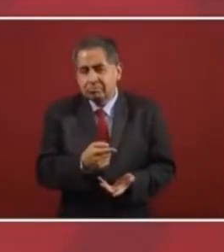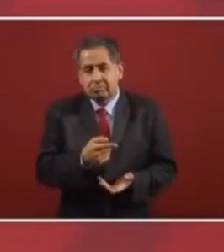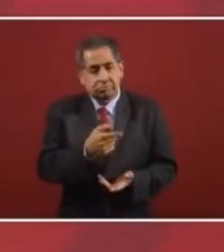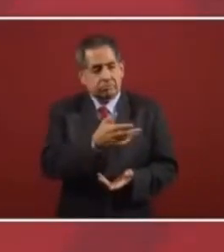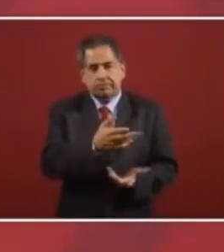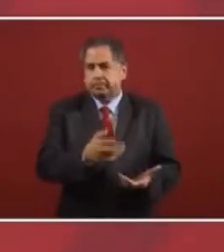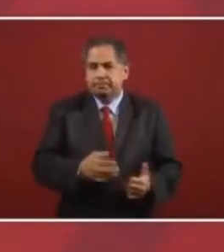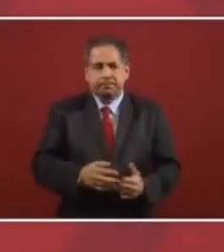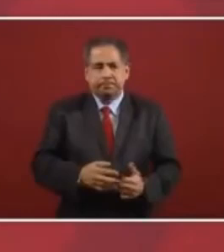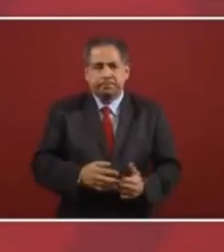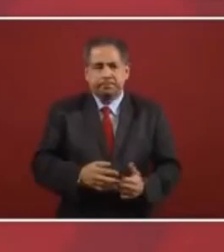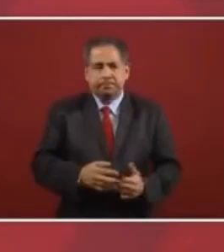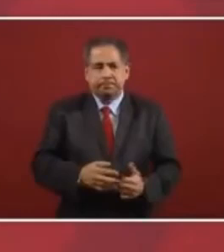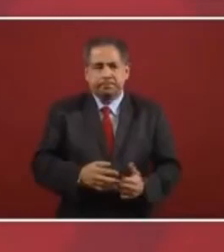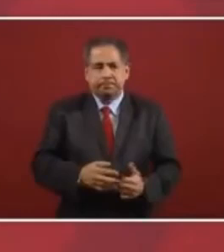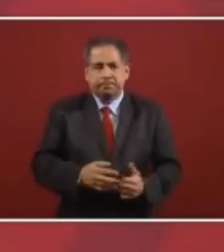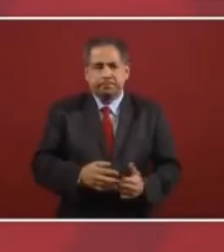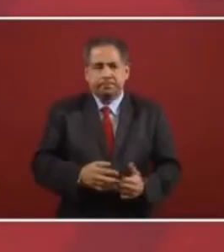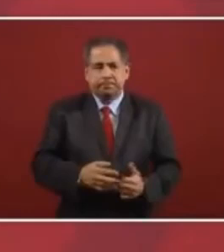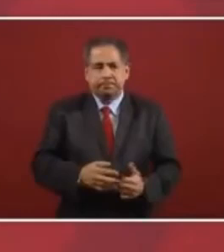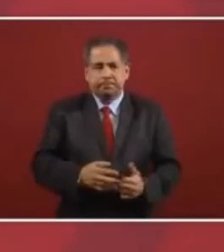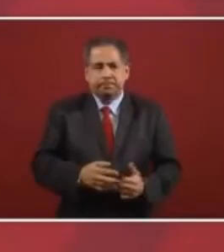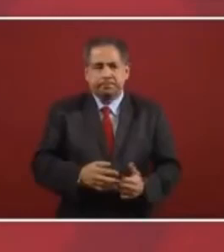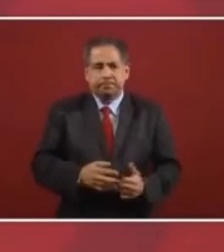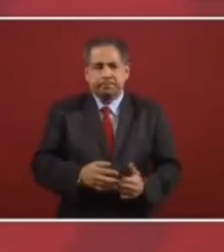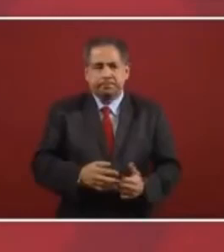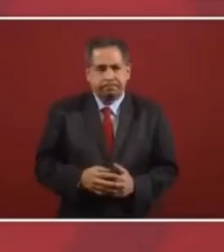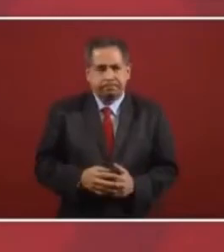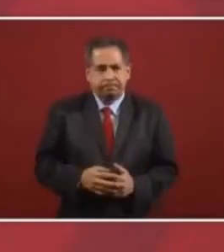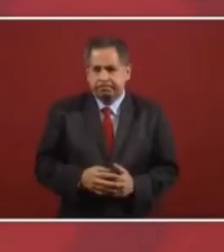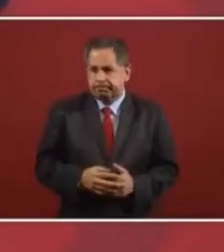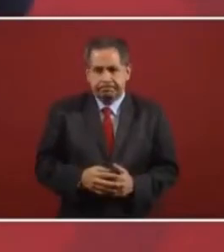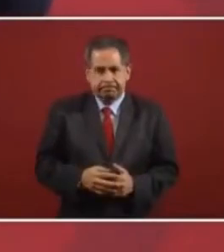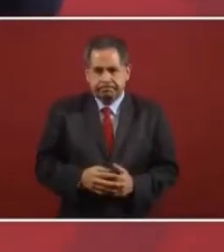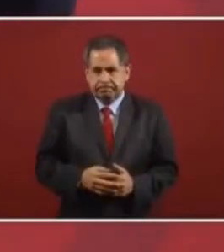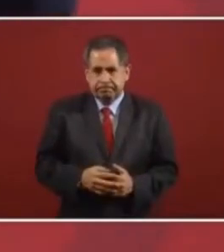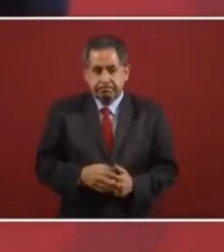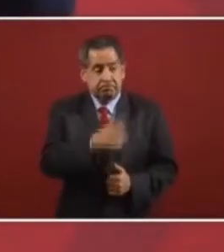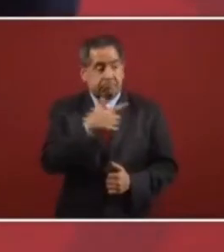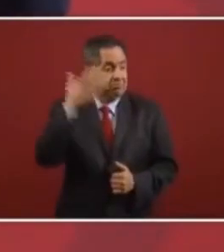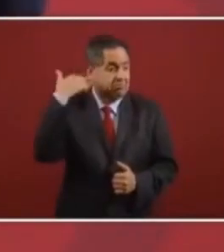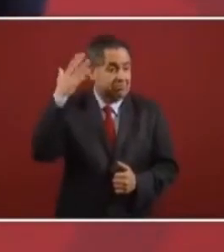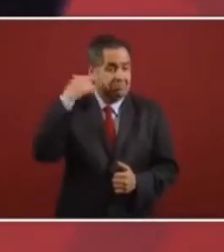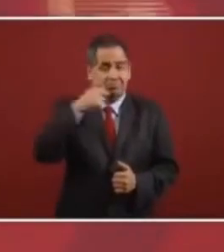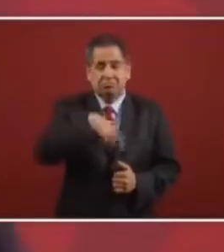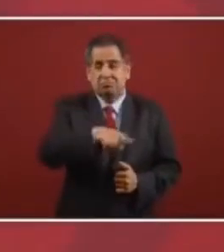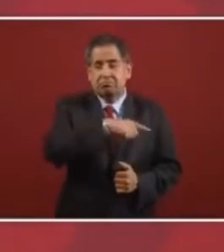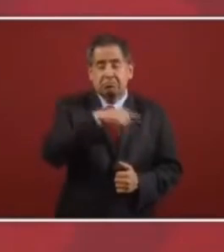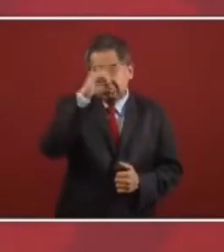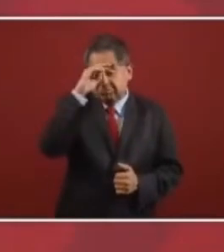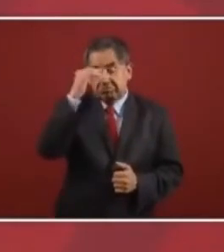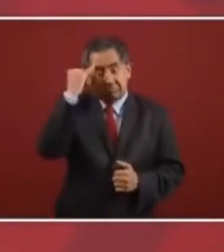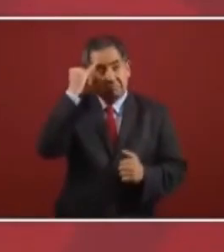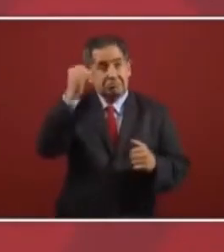porque lo que nos importa Because what is important to us es lograr